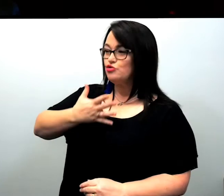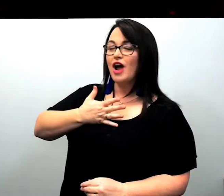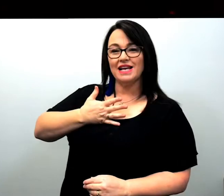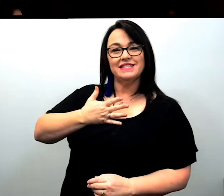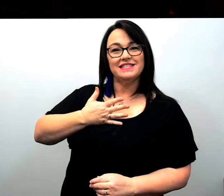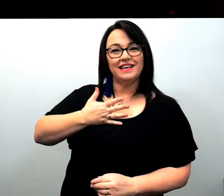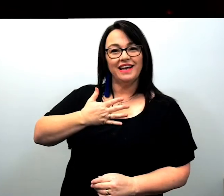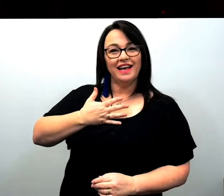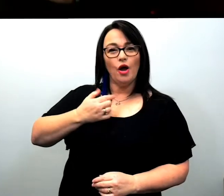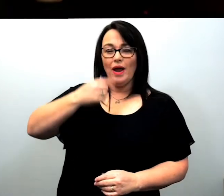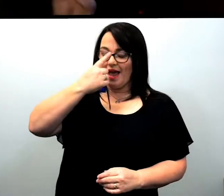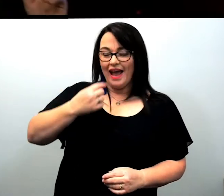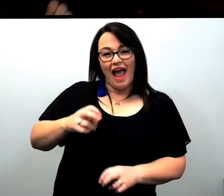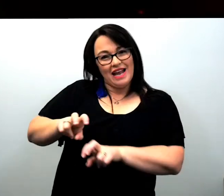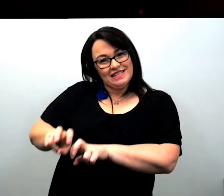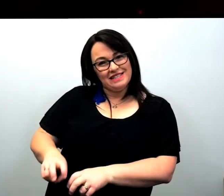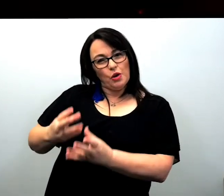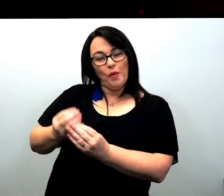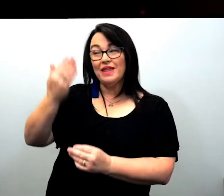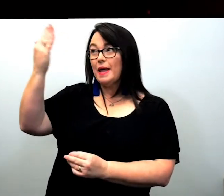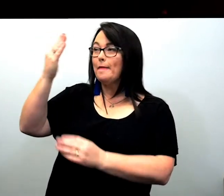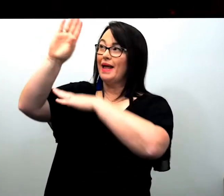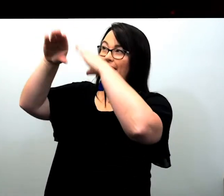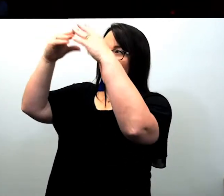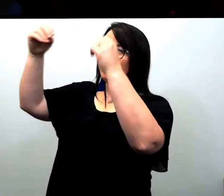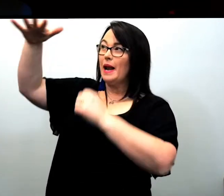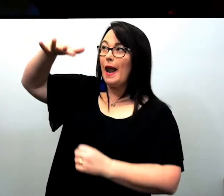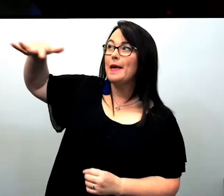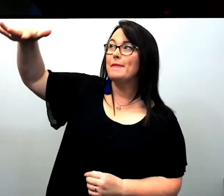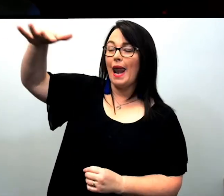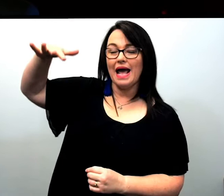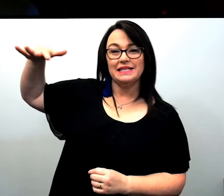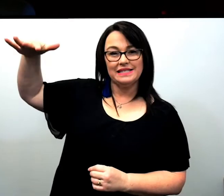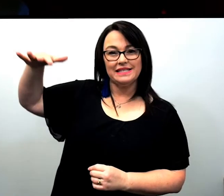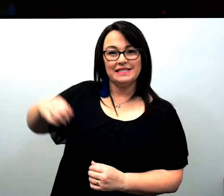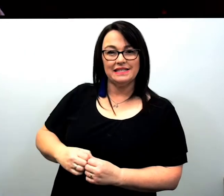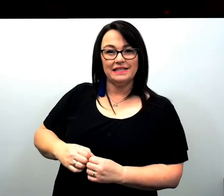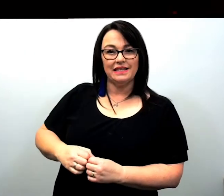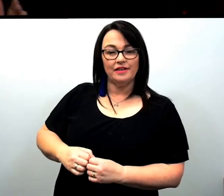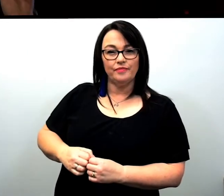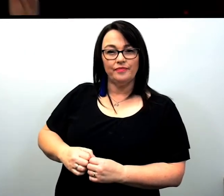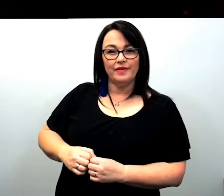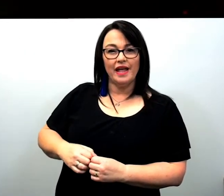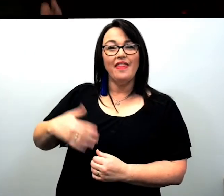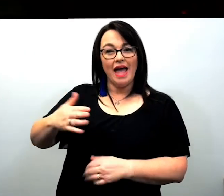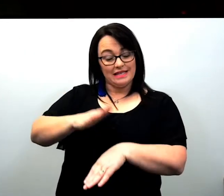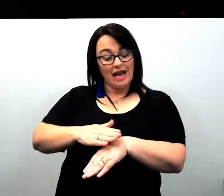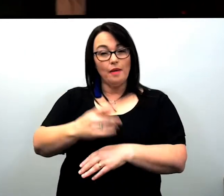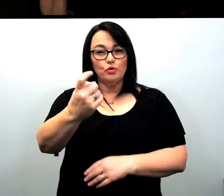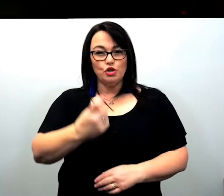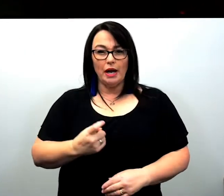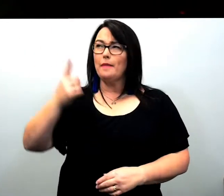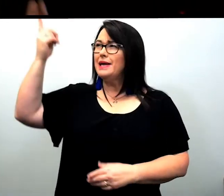and made us sit together in heavenly places in Christ Jesus, that in the ages to come he might show the exceeding